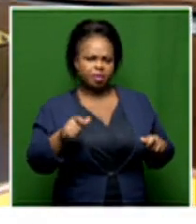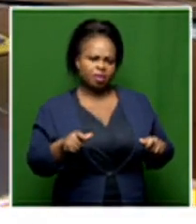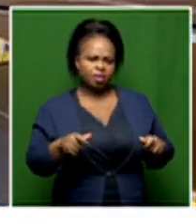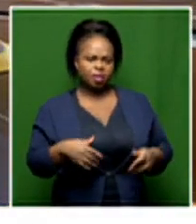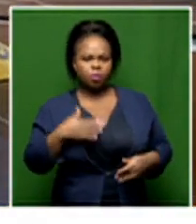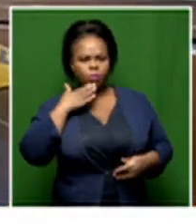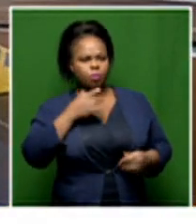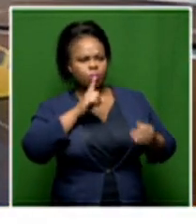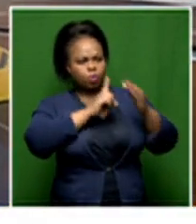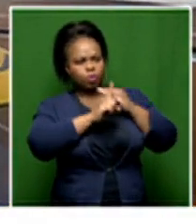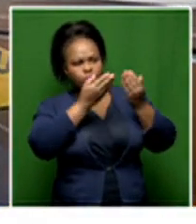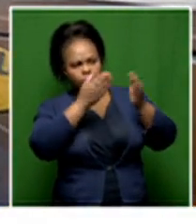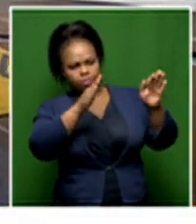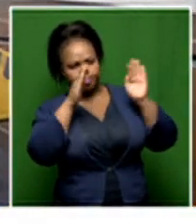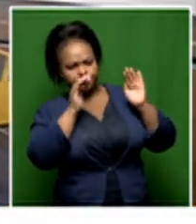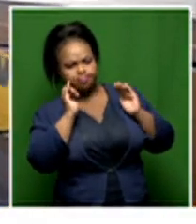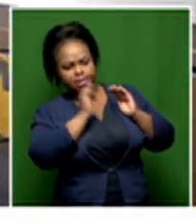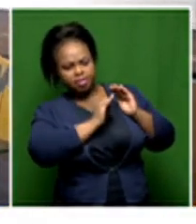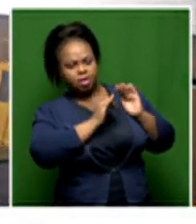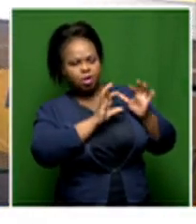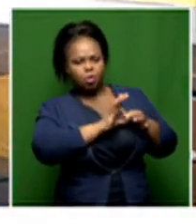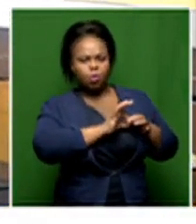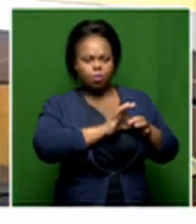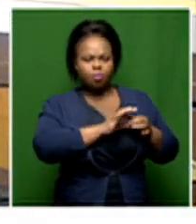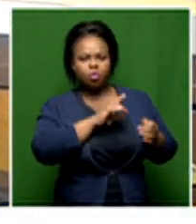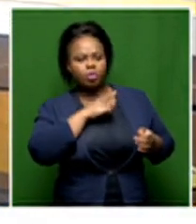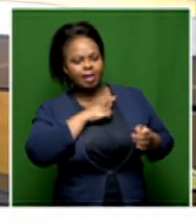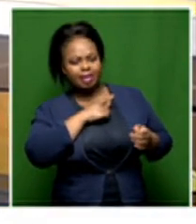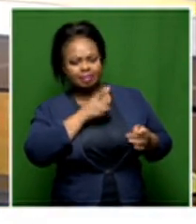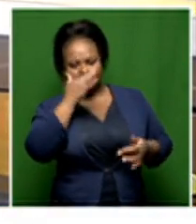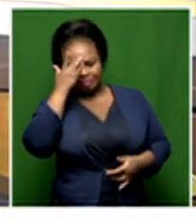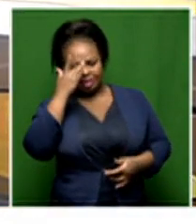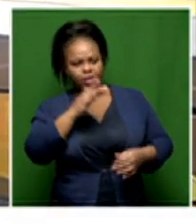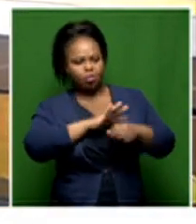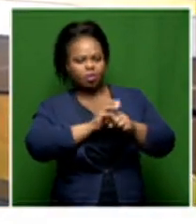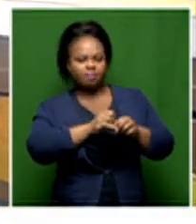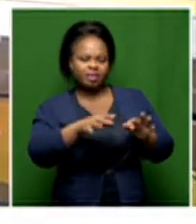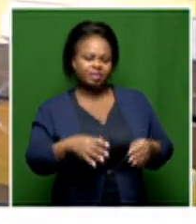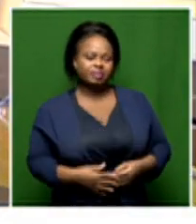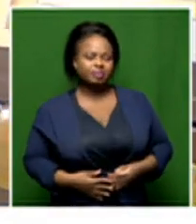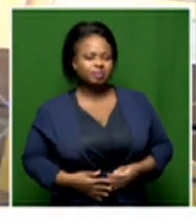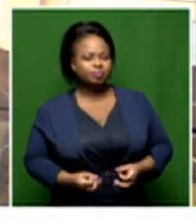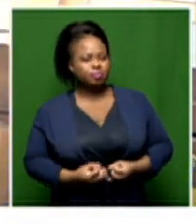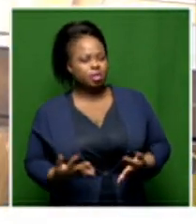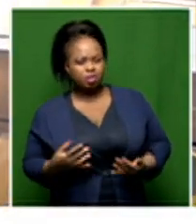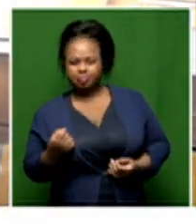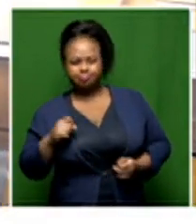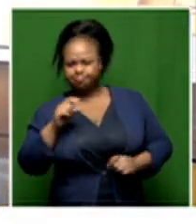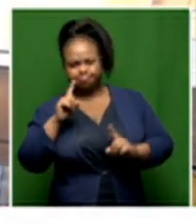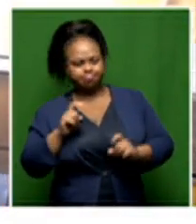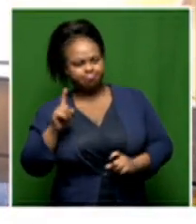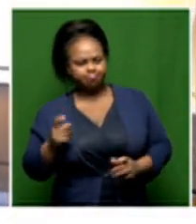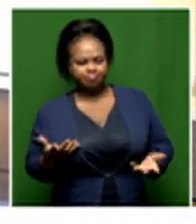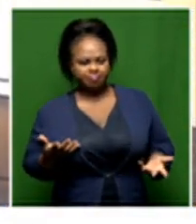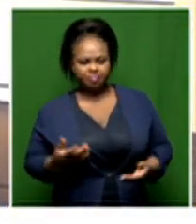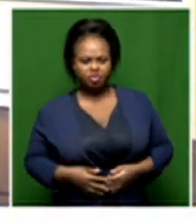perhaps quarantine, take time off because of COVID. The questions have always been asked, where